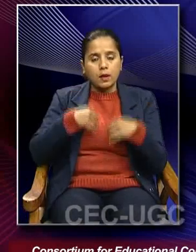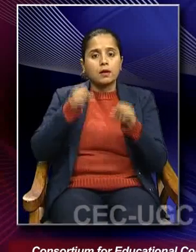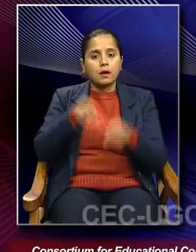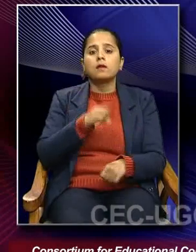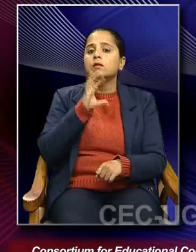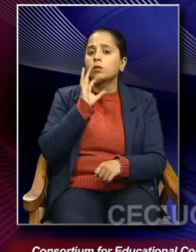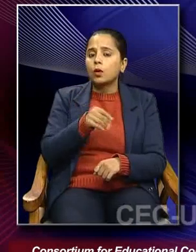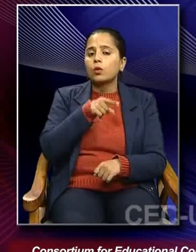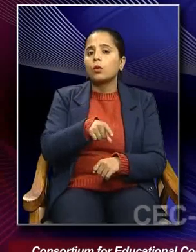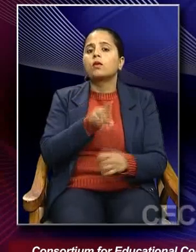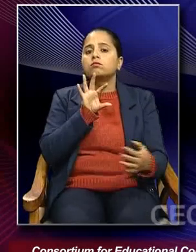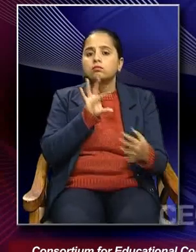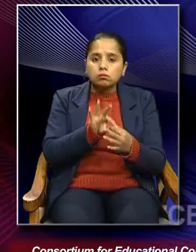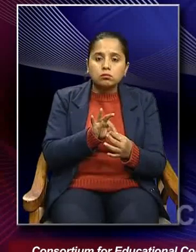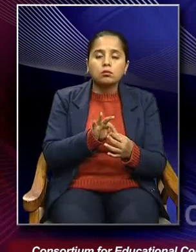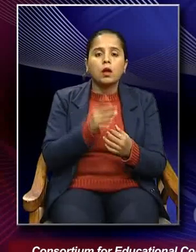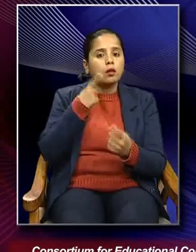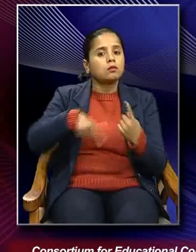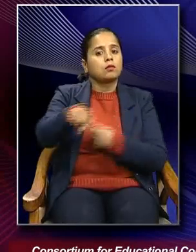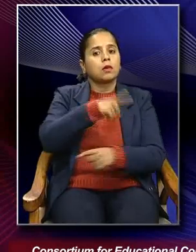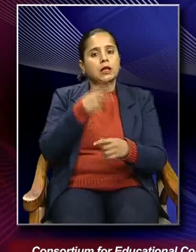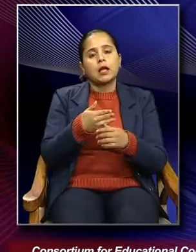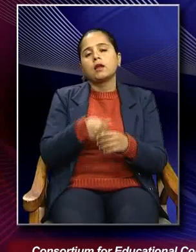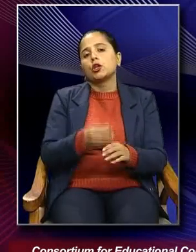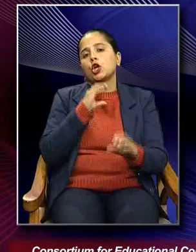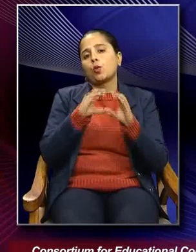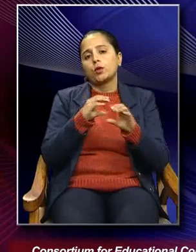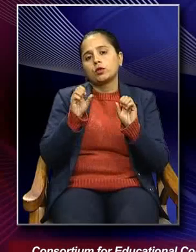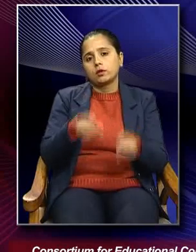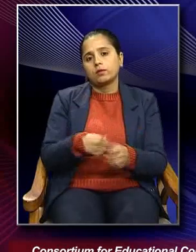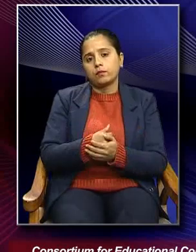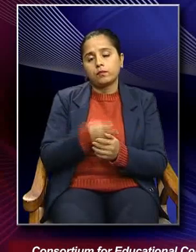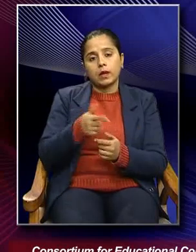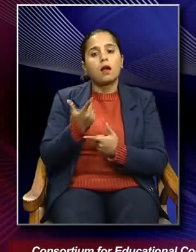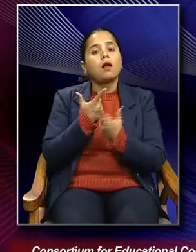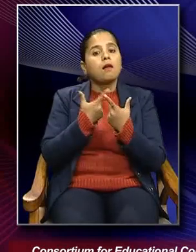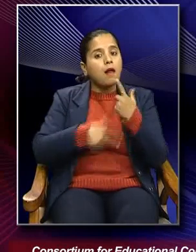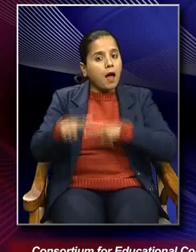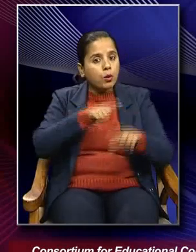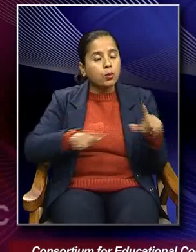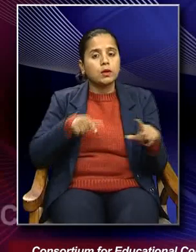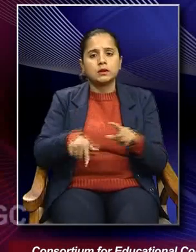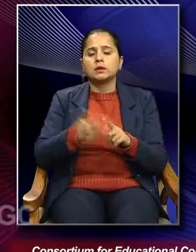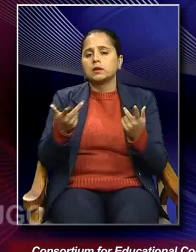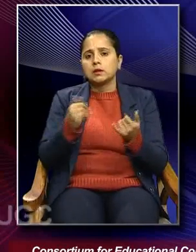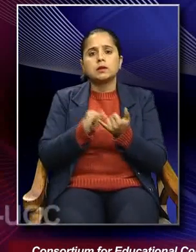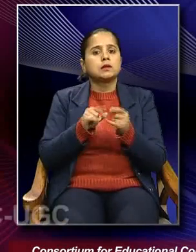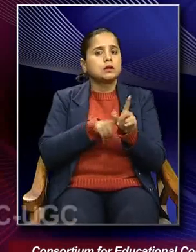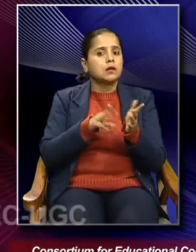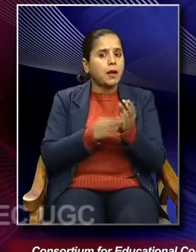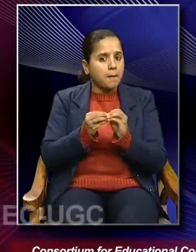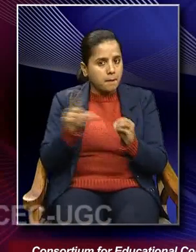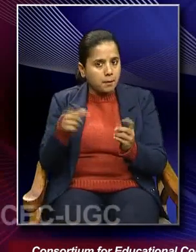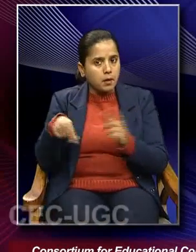actually connect through communication, and language, symbols becomes